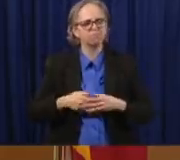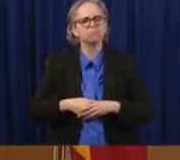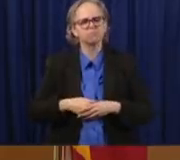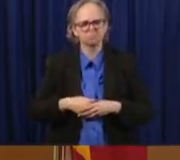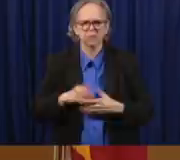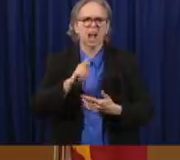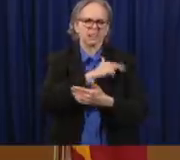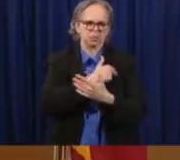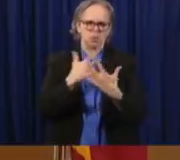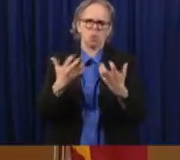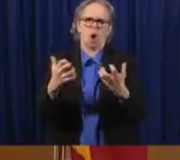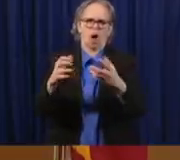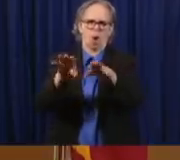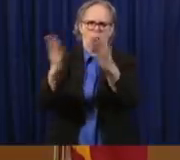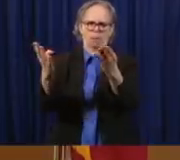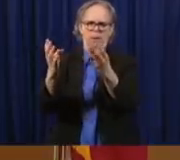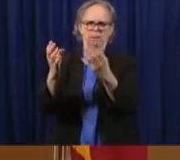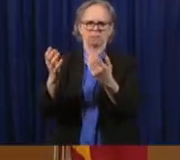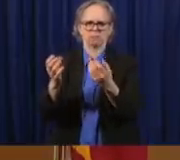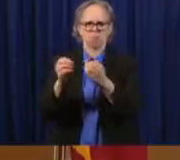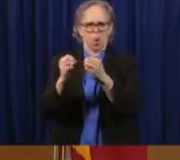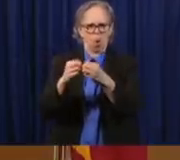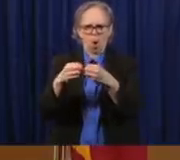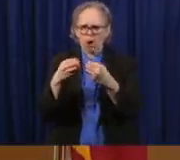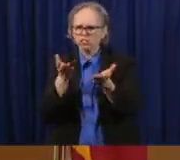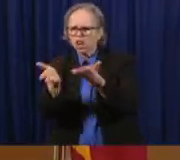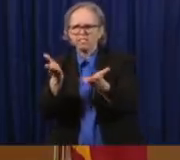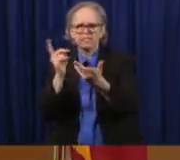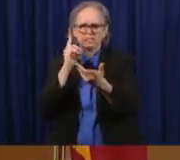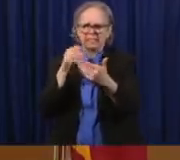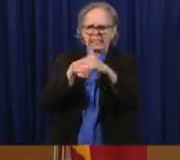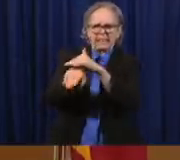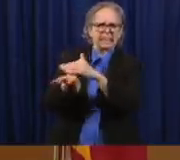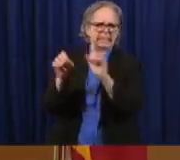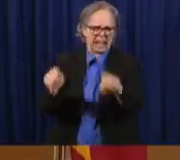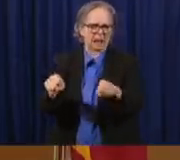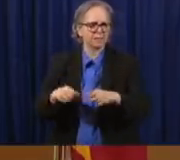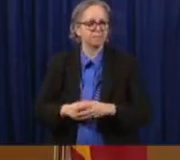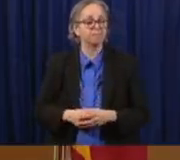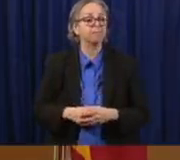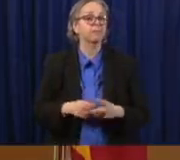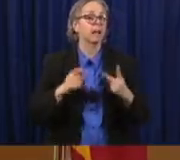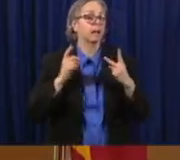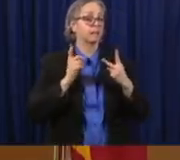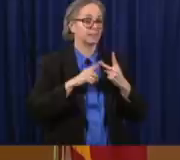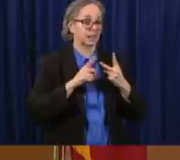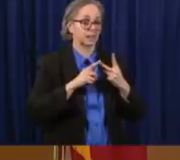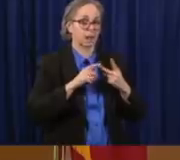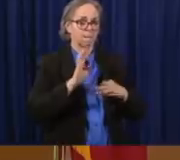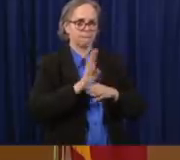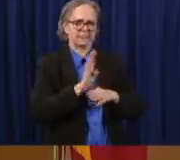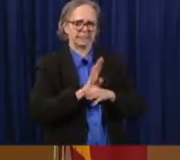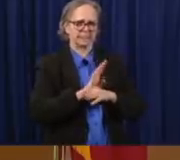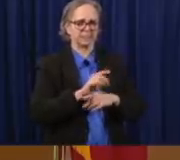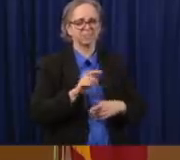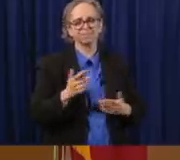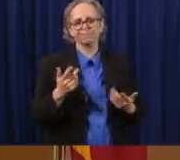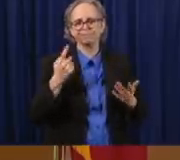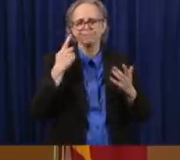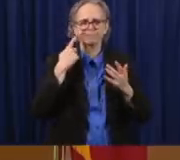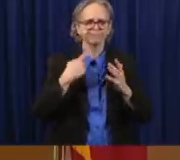as far as what kind of things that they can do. The second would be businesses, frankly, that